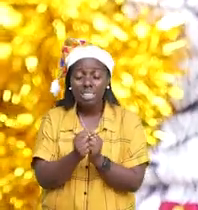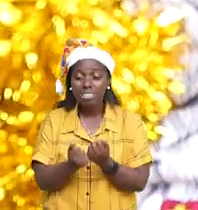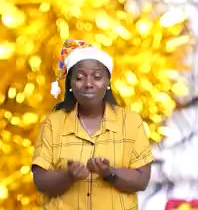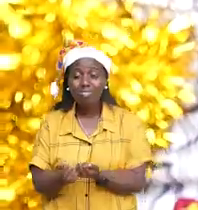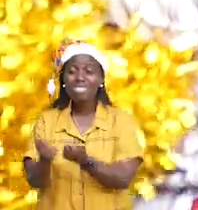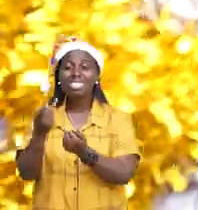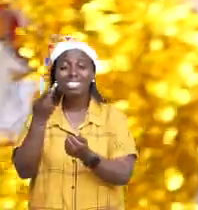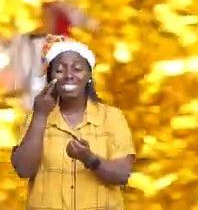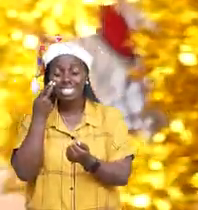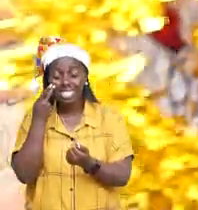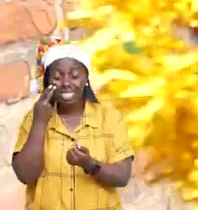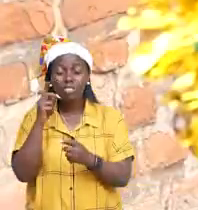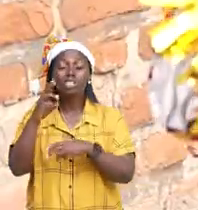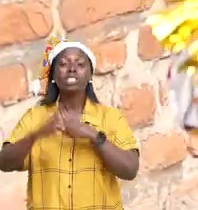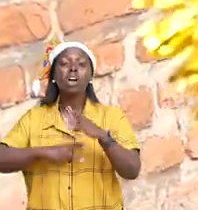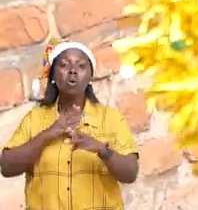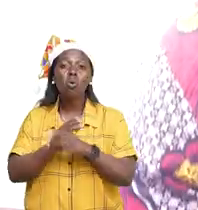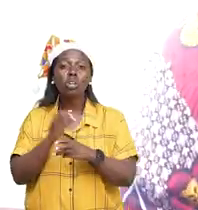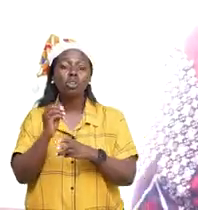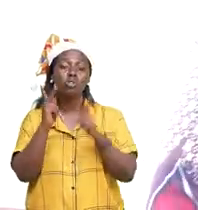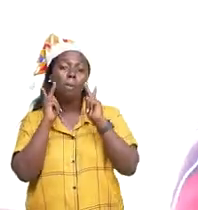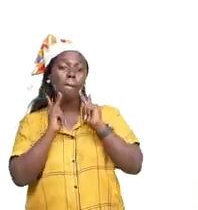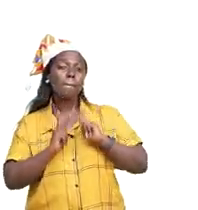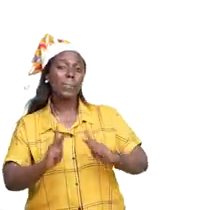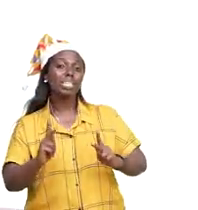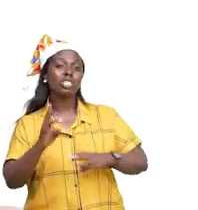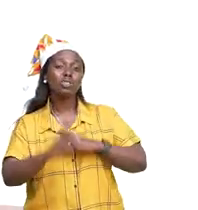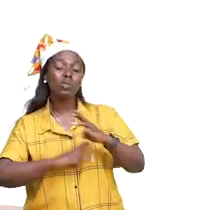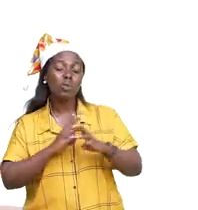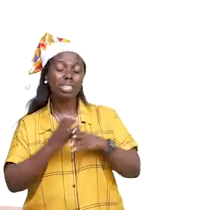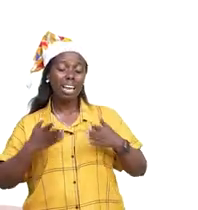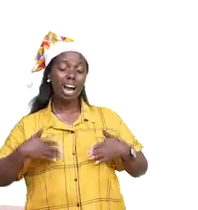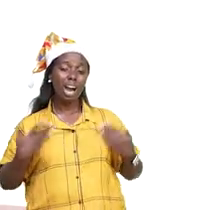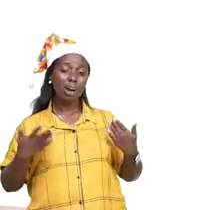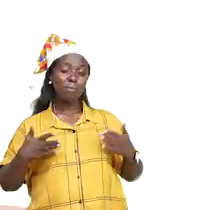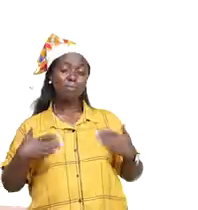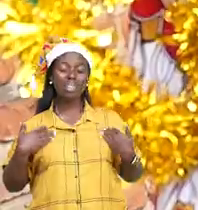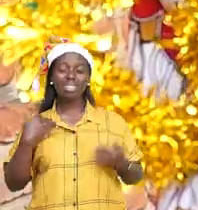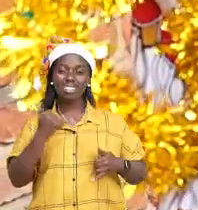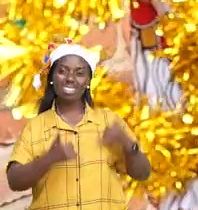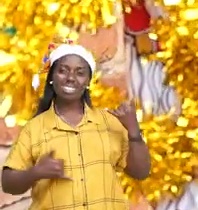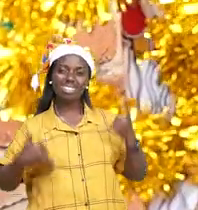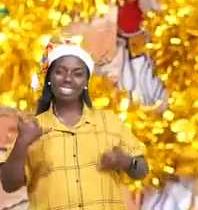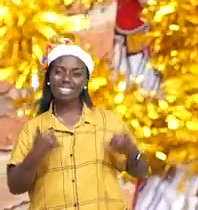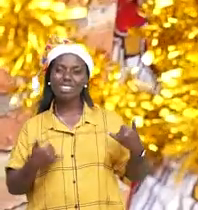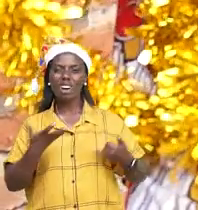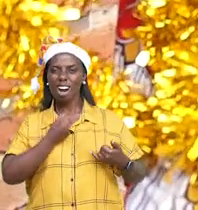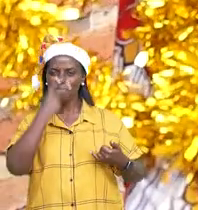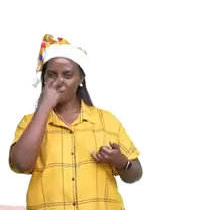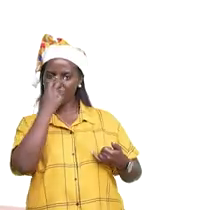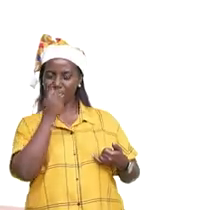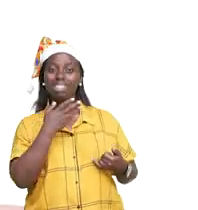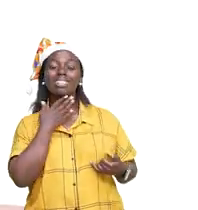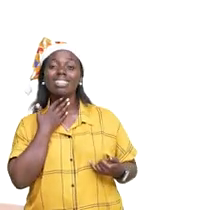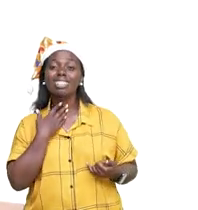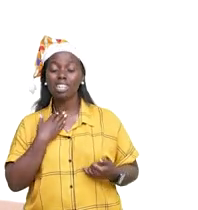journey taking you to the world of peace, calmness, balance, and then you have fun.